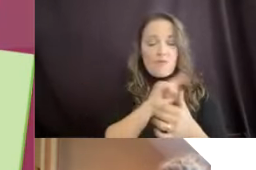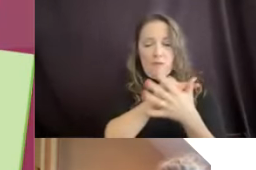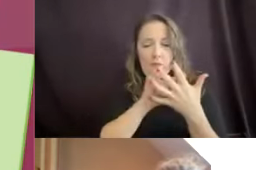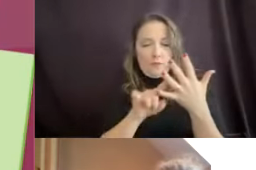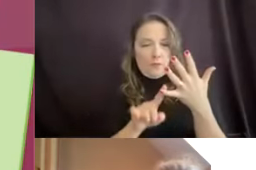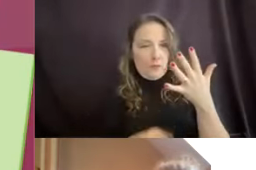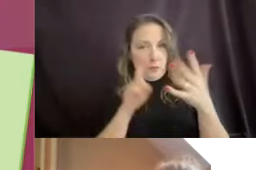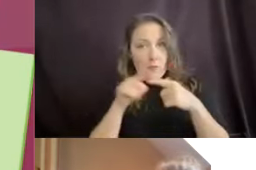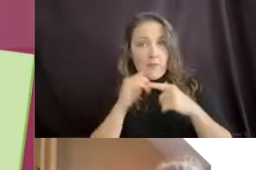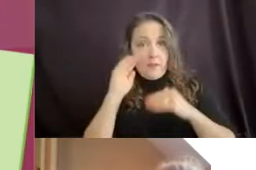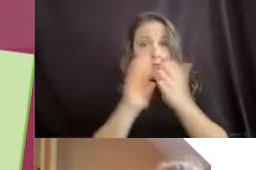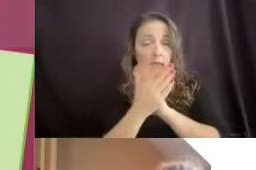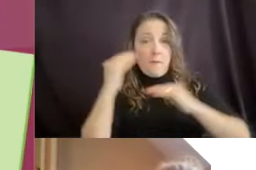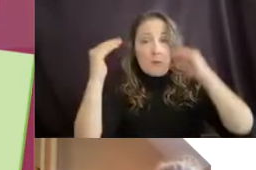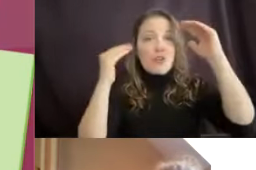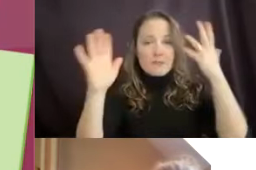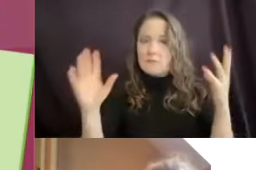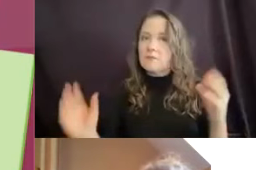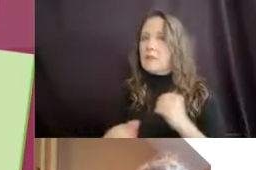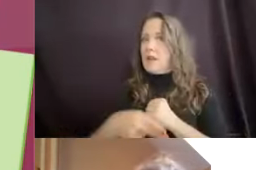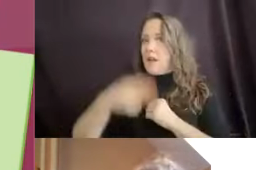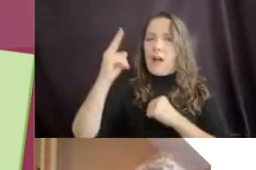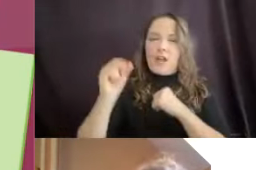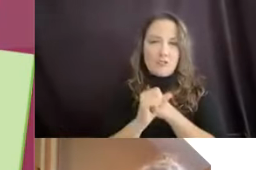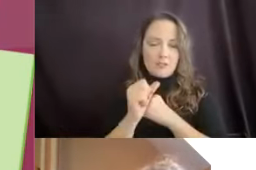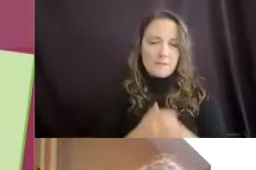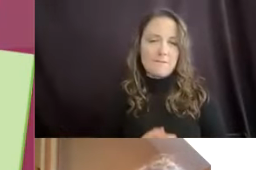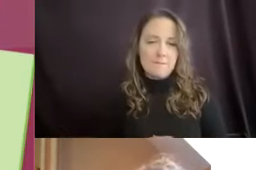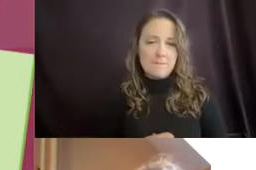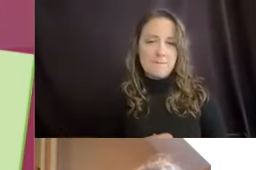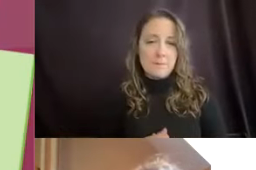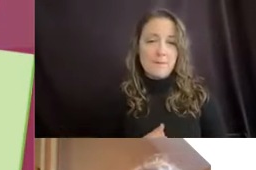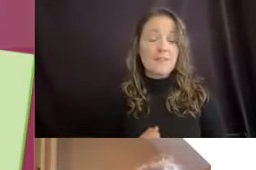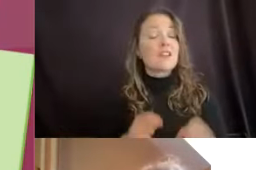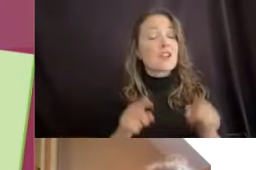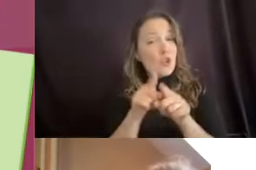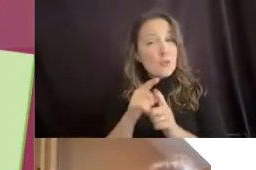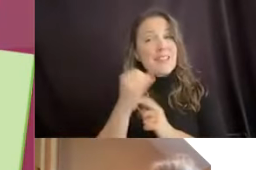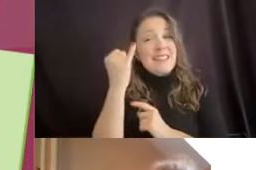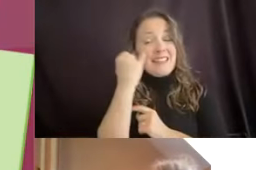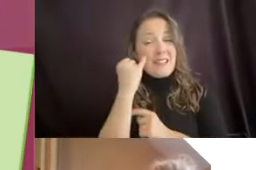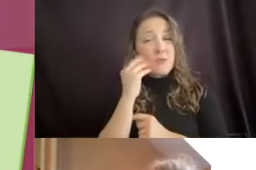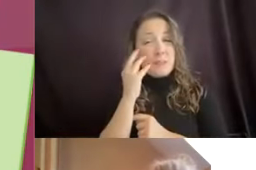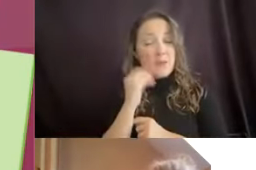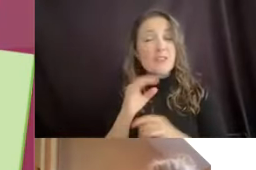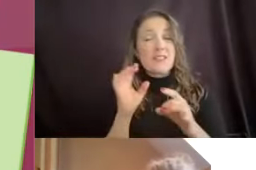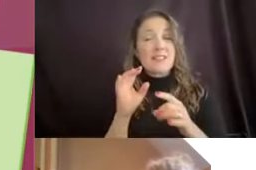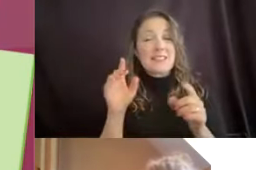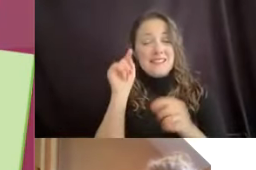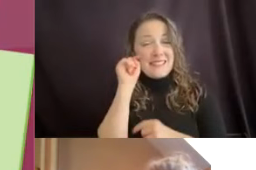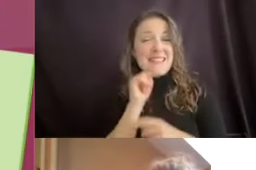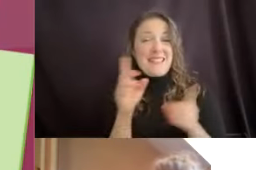non-abused teens. And they also, if you experience teen dating violence, you're more likely to experience